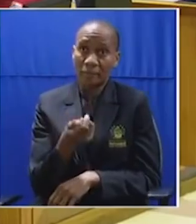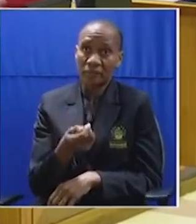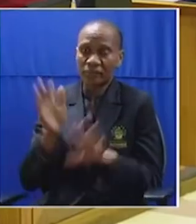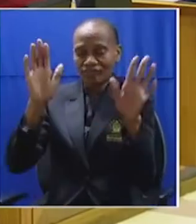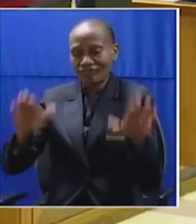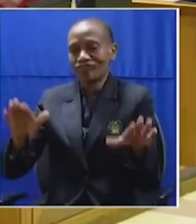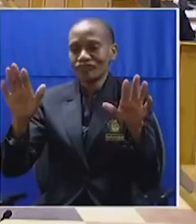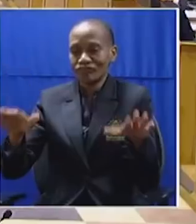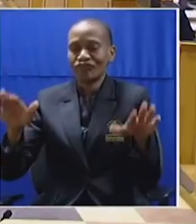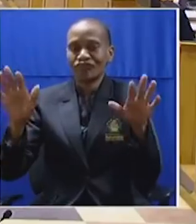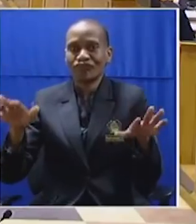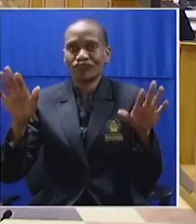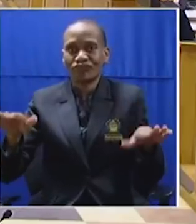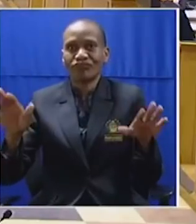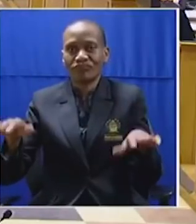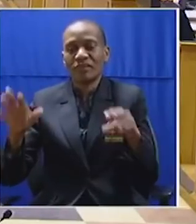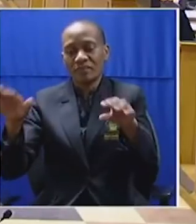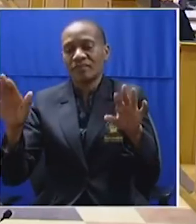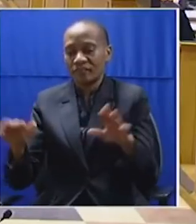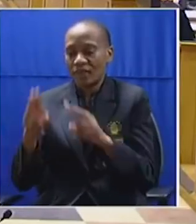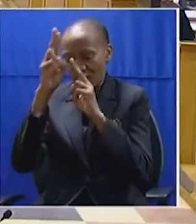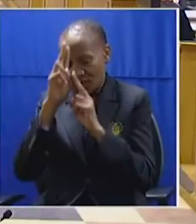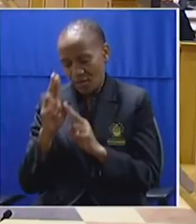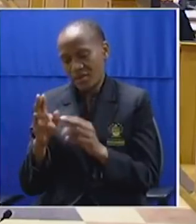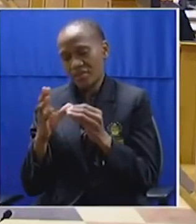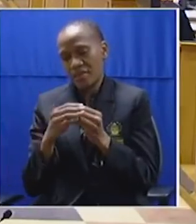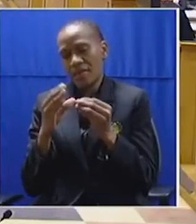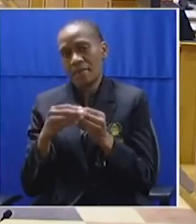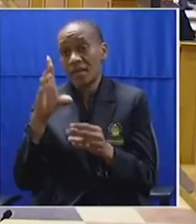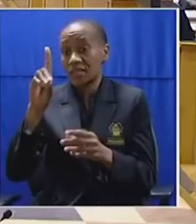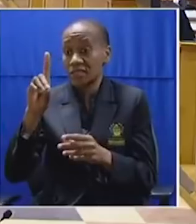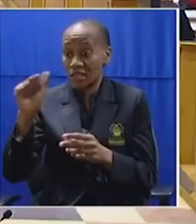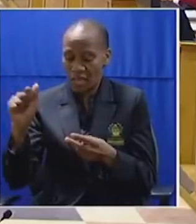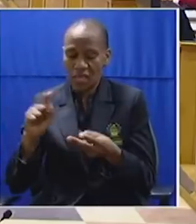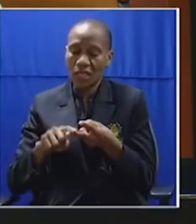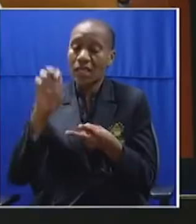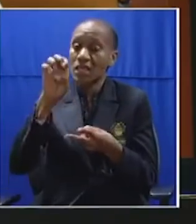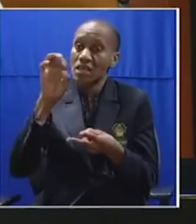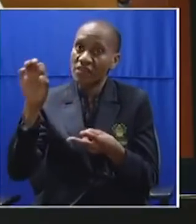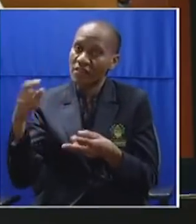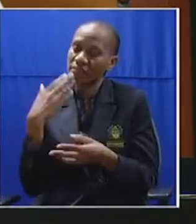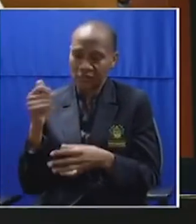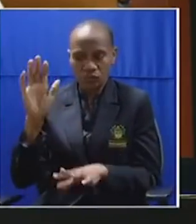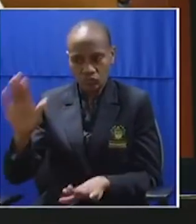order, honourable members, honourable members of the DA and the EFF.